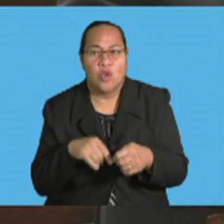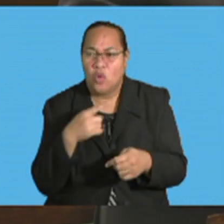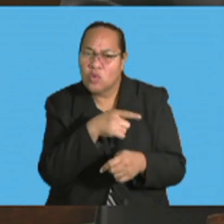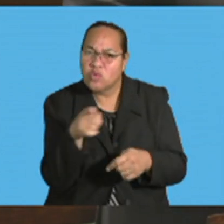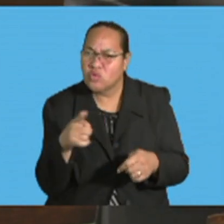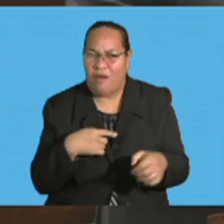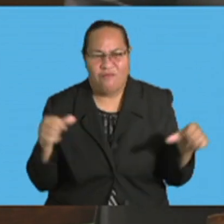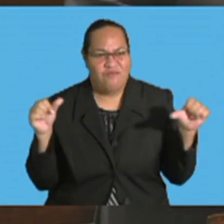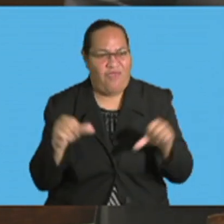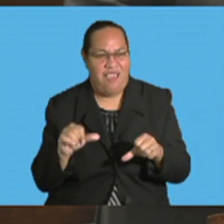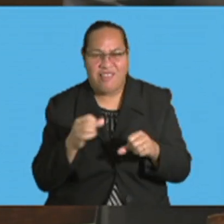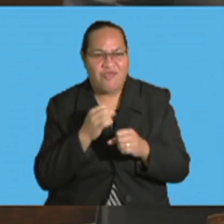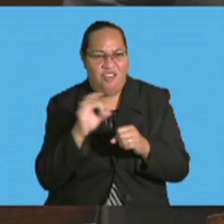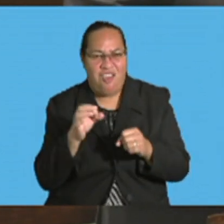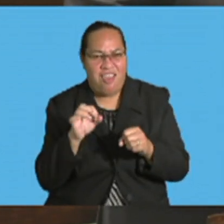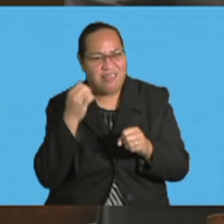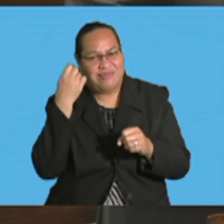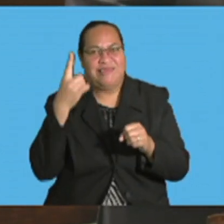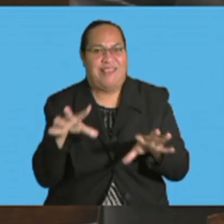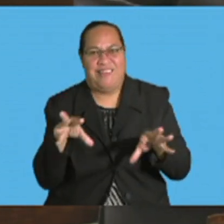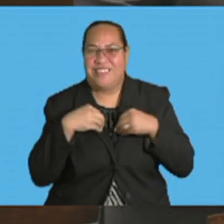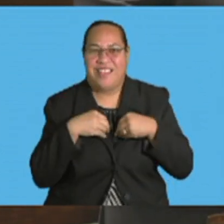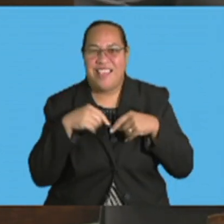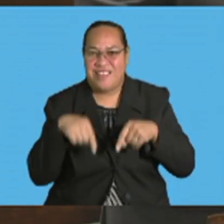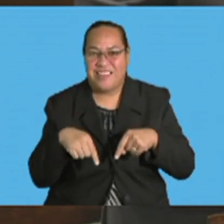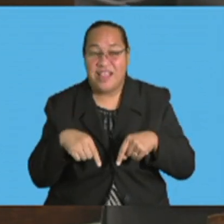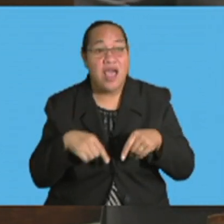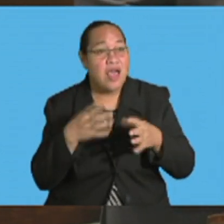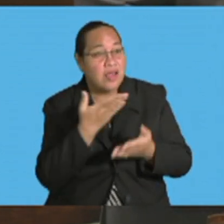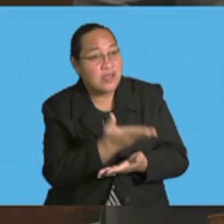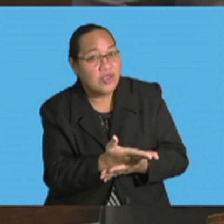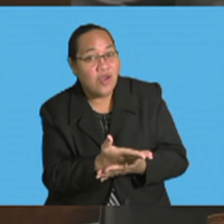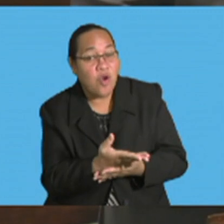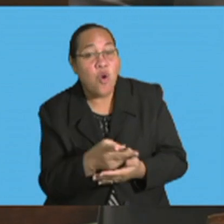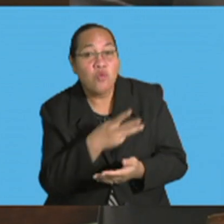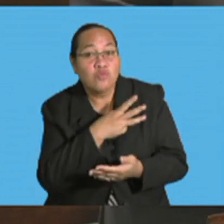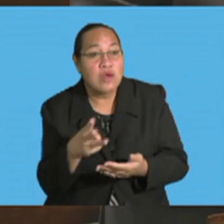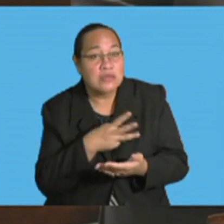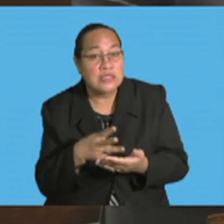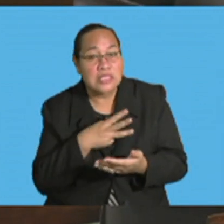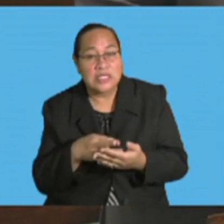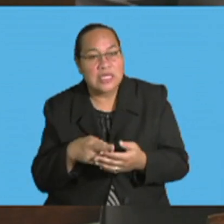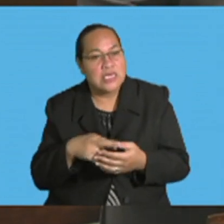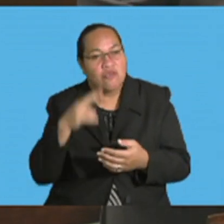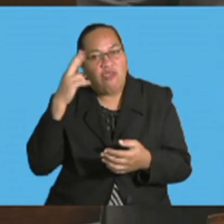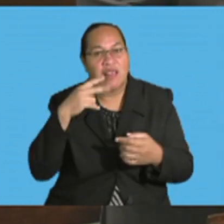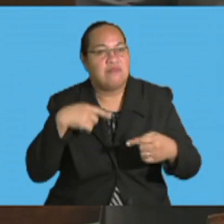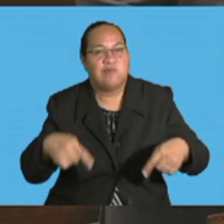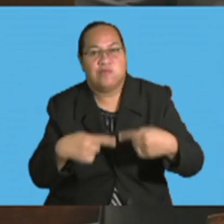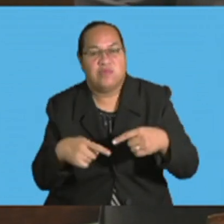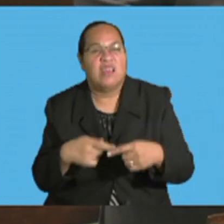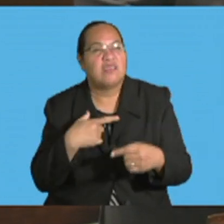harm in referring to our countrymen and women as Wulangi, Ambulitawo's racist tirade proves exactly why it is a